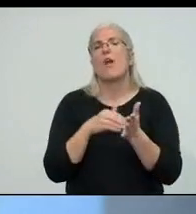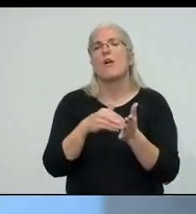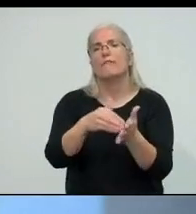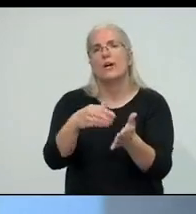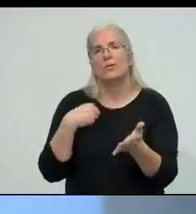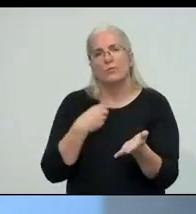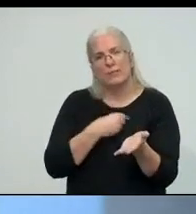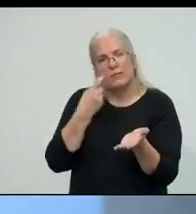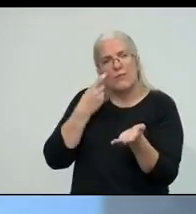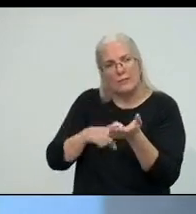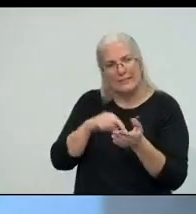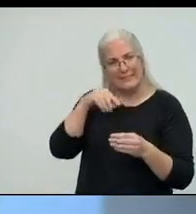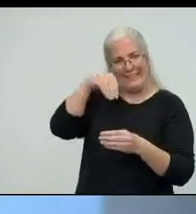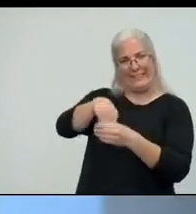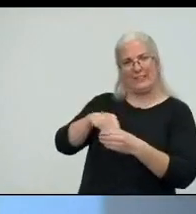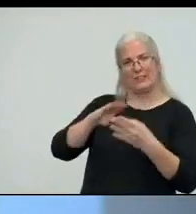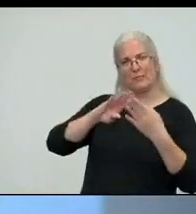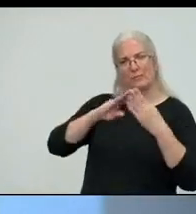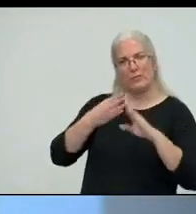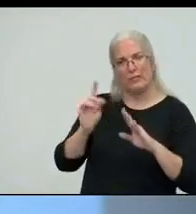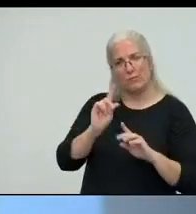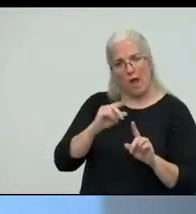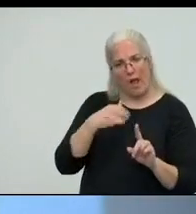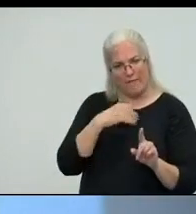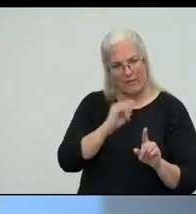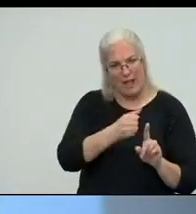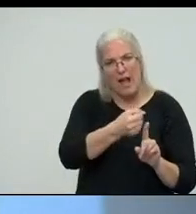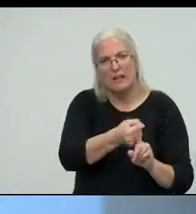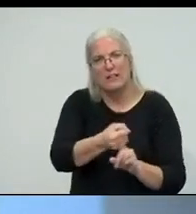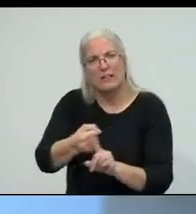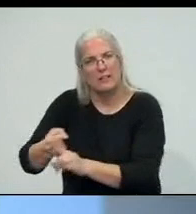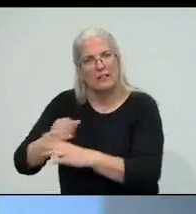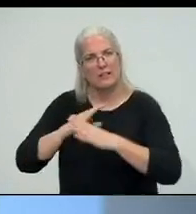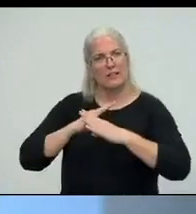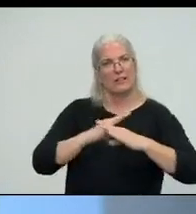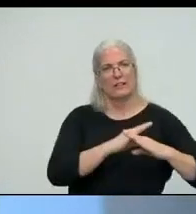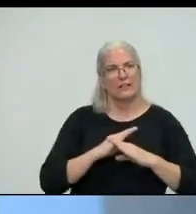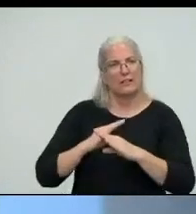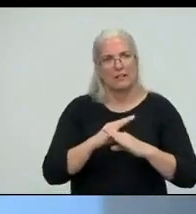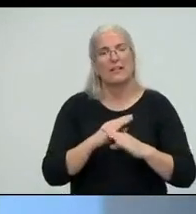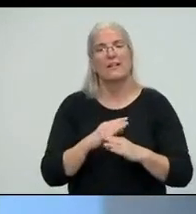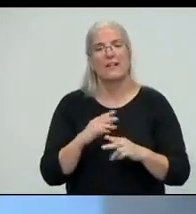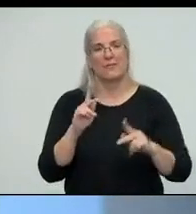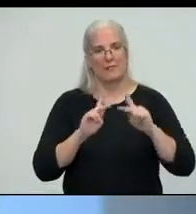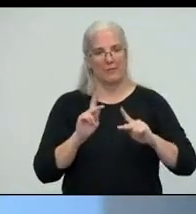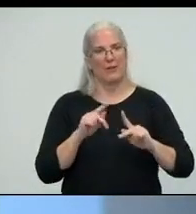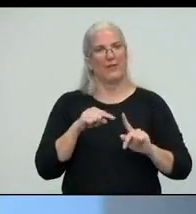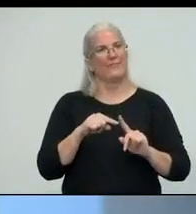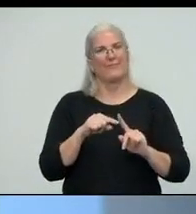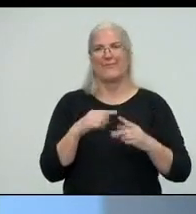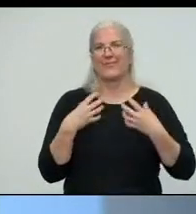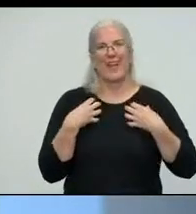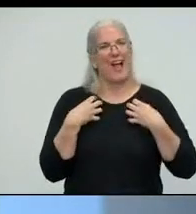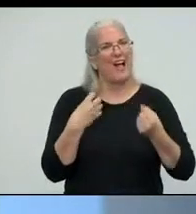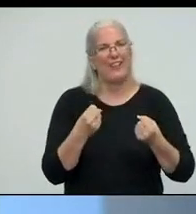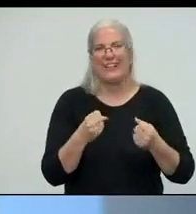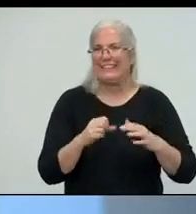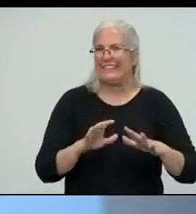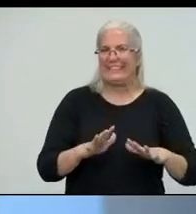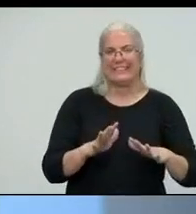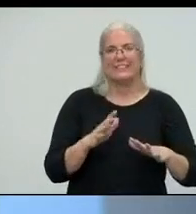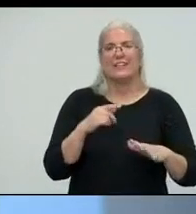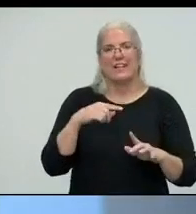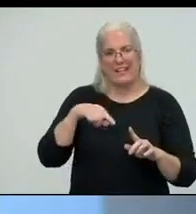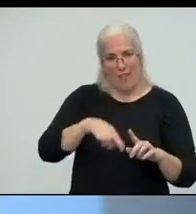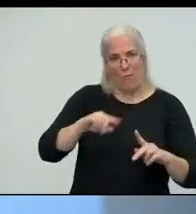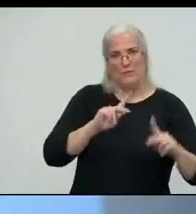there are factors that hinder people's ability to be healthy, that they are experiencing poorer health outcomes. So higher rates of